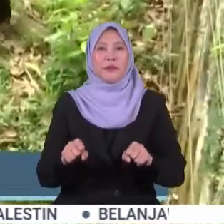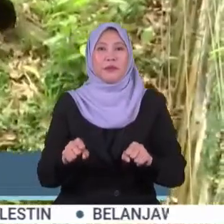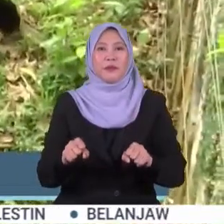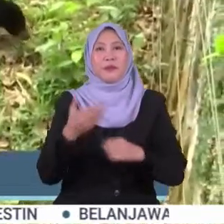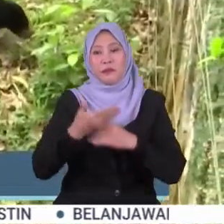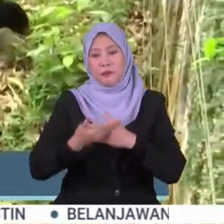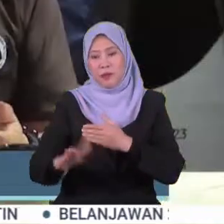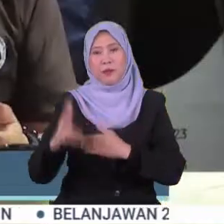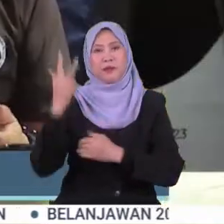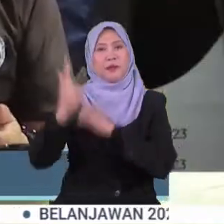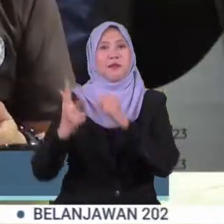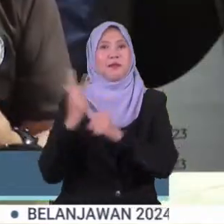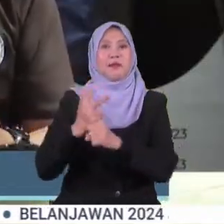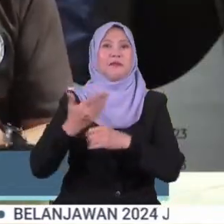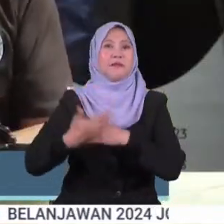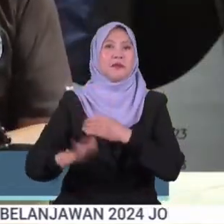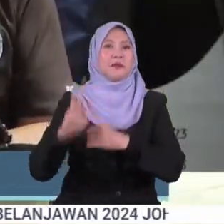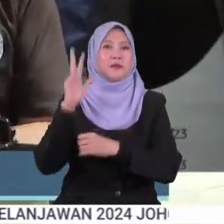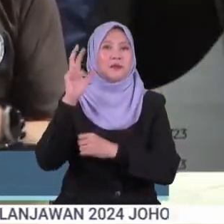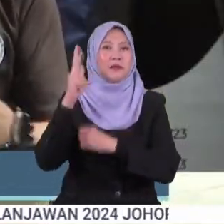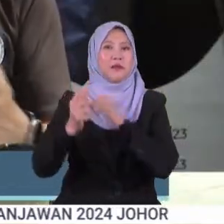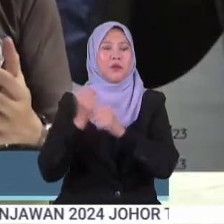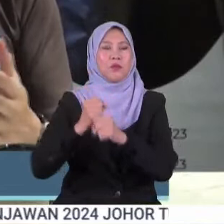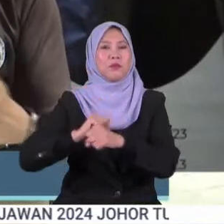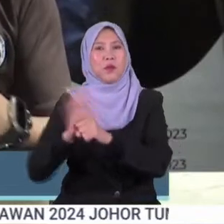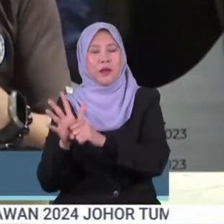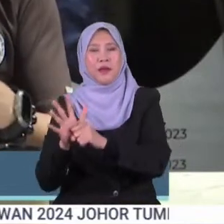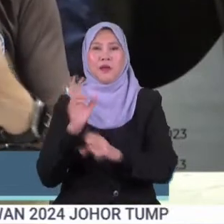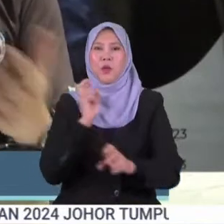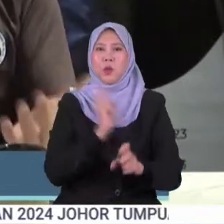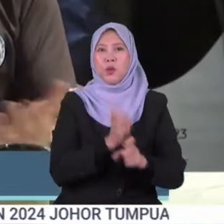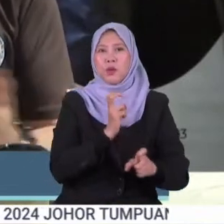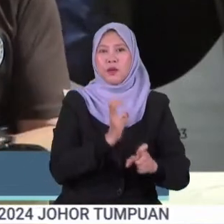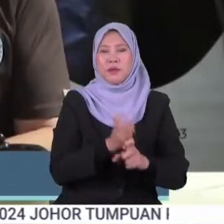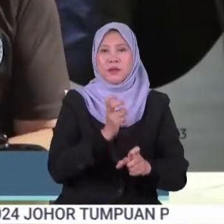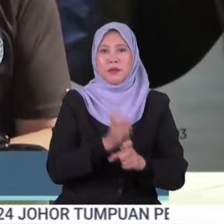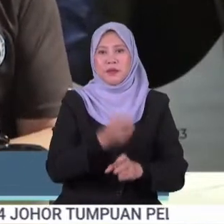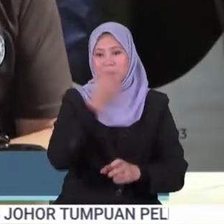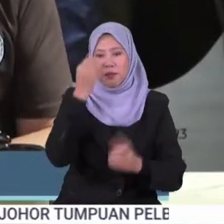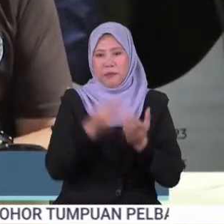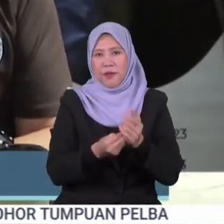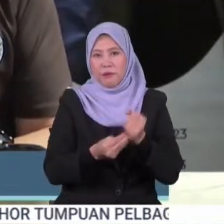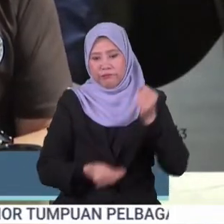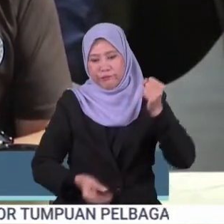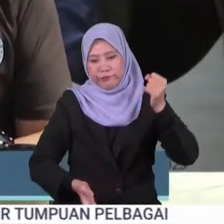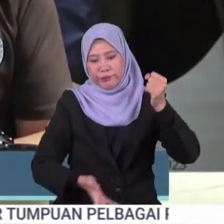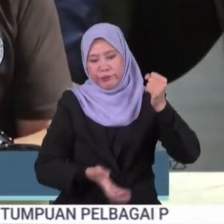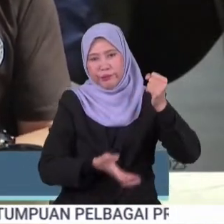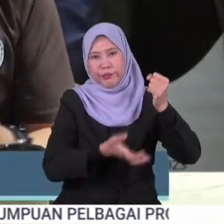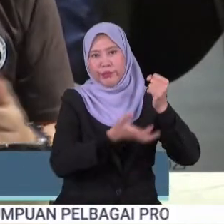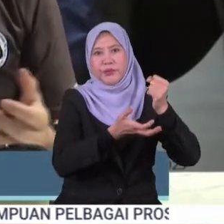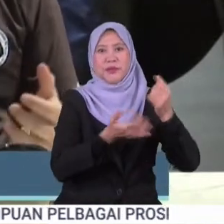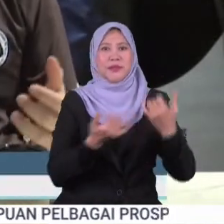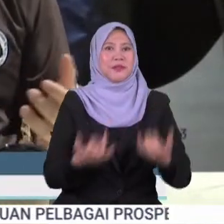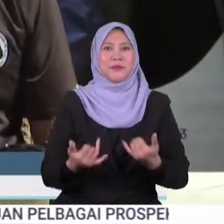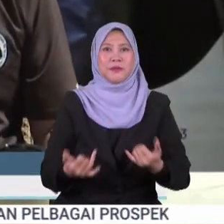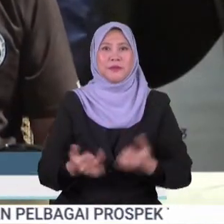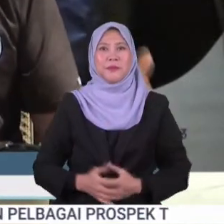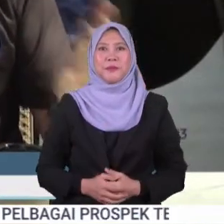especially after the 3 years of pandemic. You know, we were so hard hit because of the funding situation was so low. And right